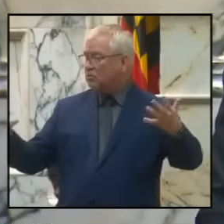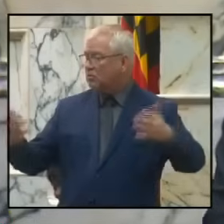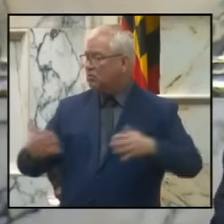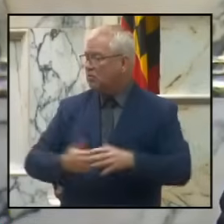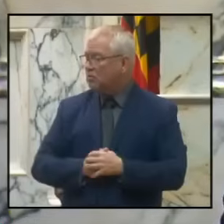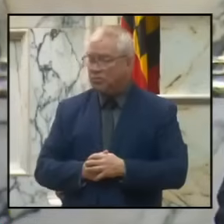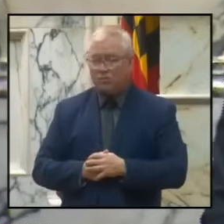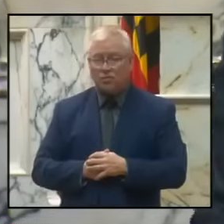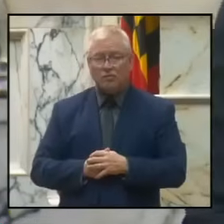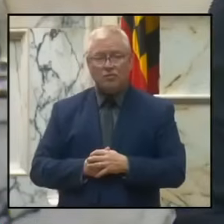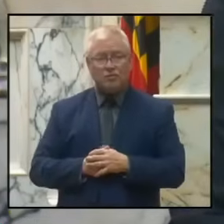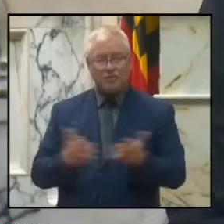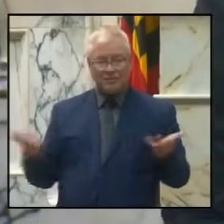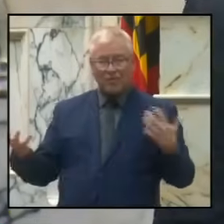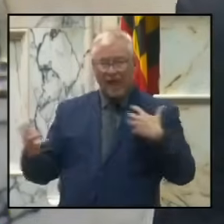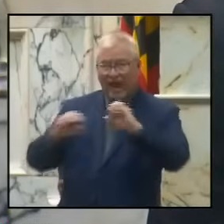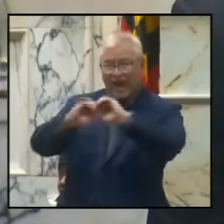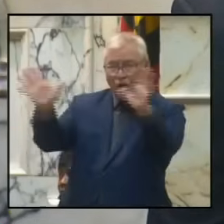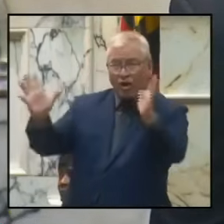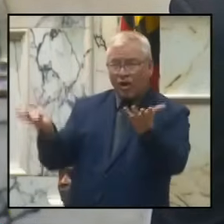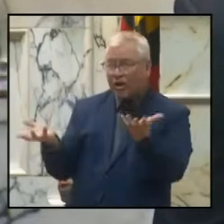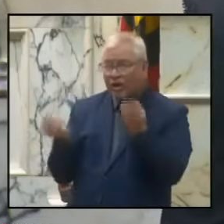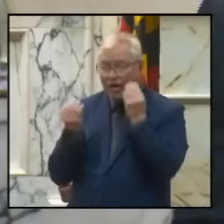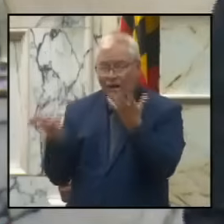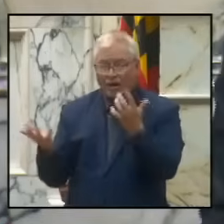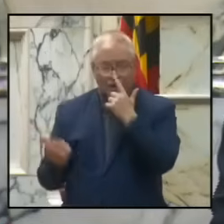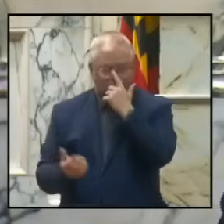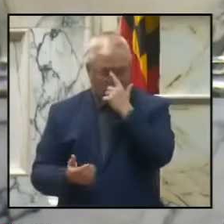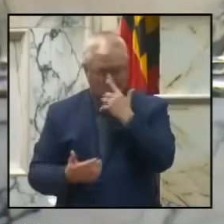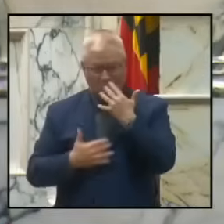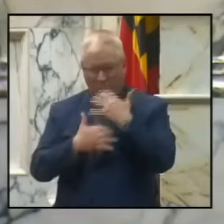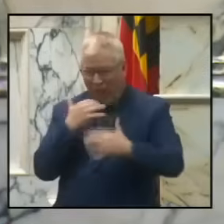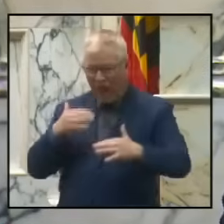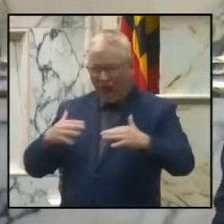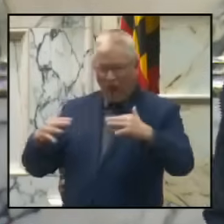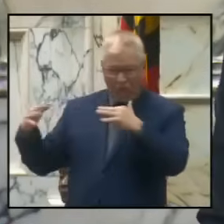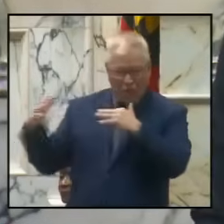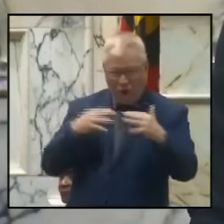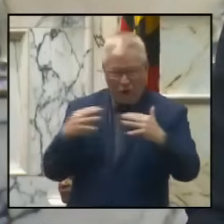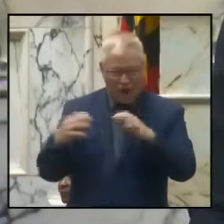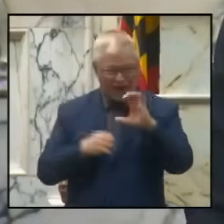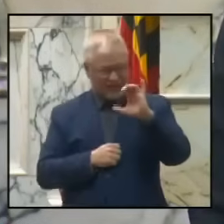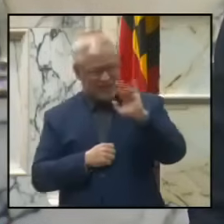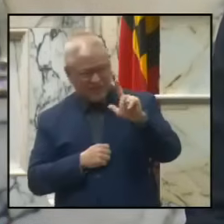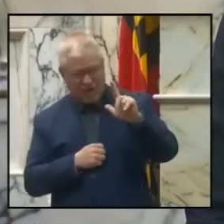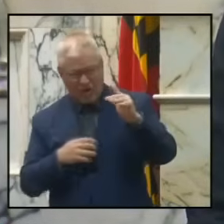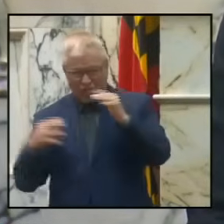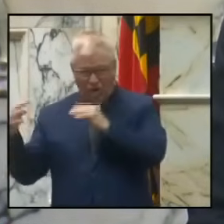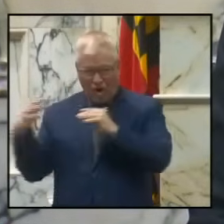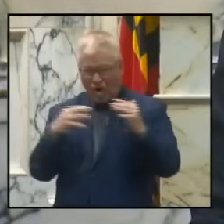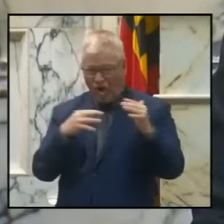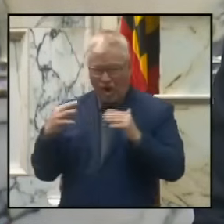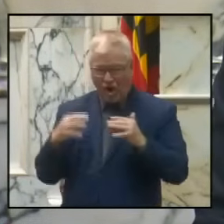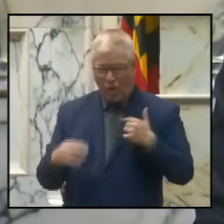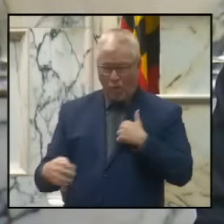Let's be clear. The bloodiest battles of the Civil War were fought here.